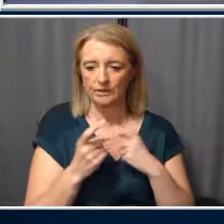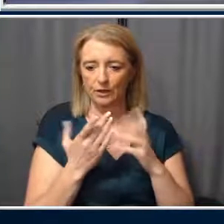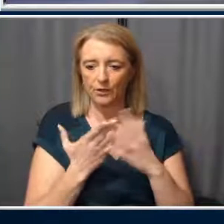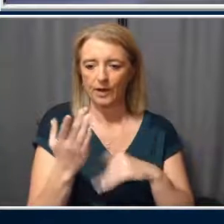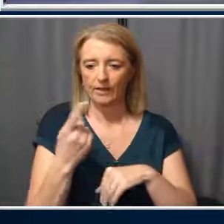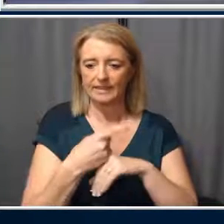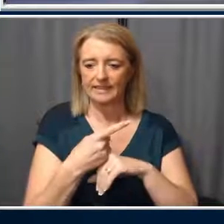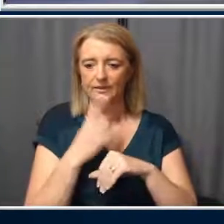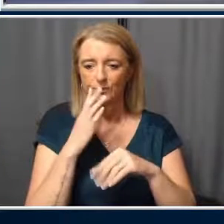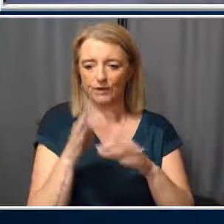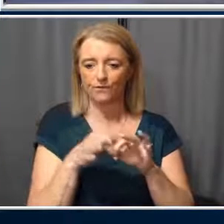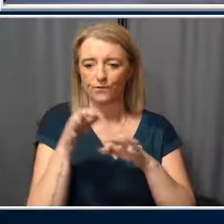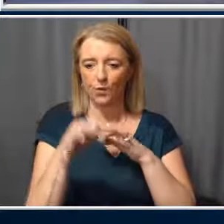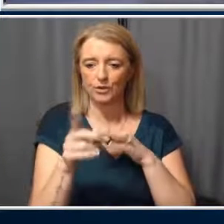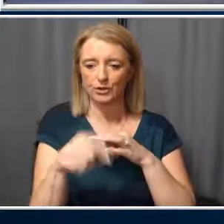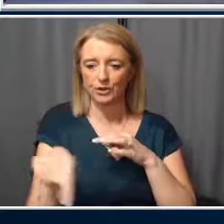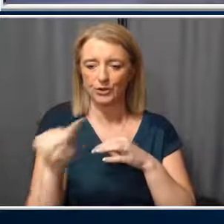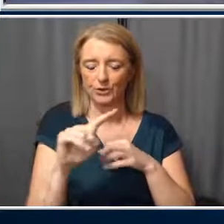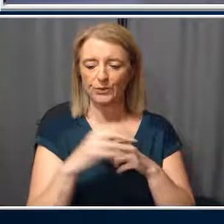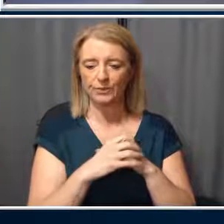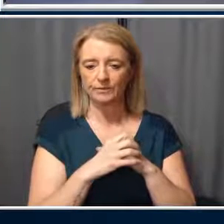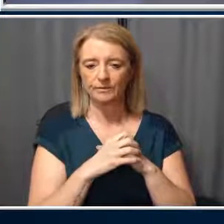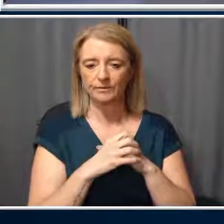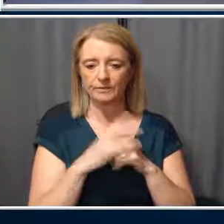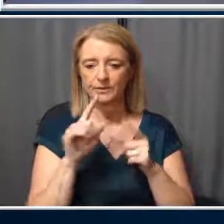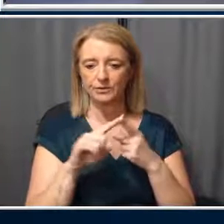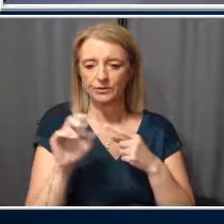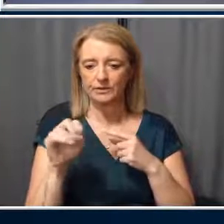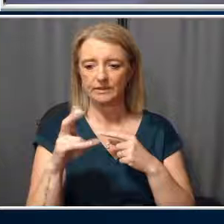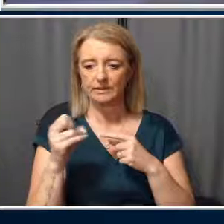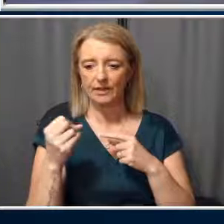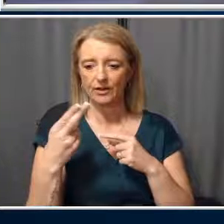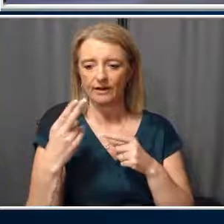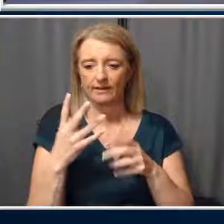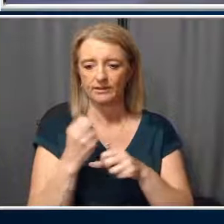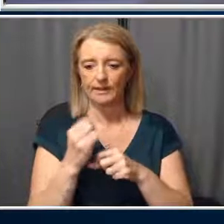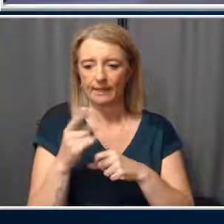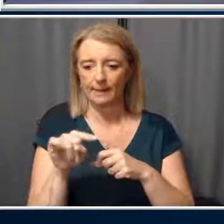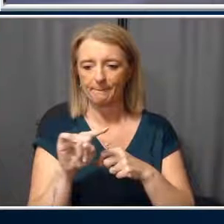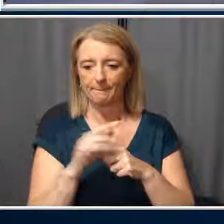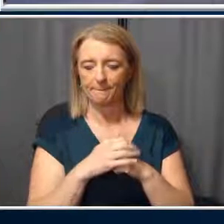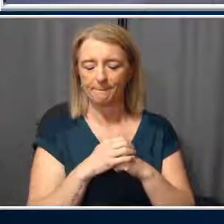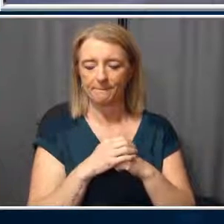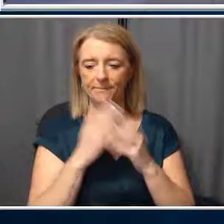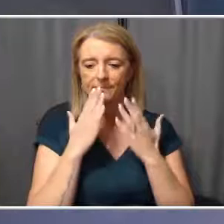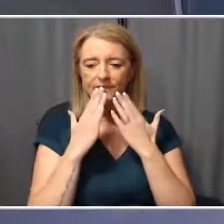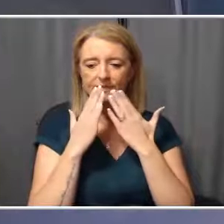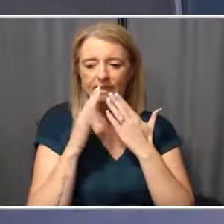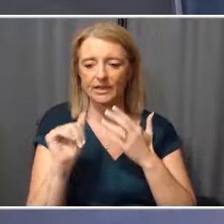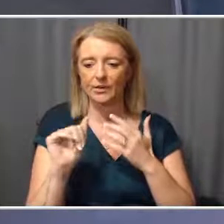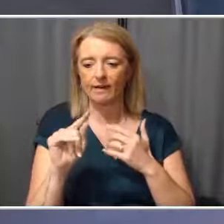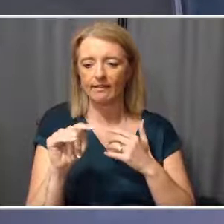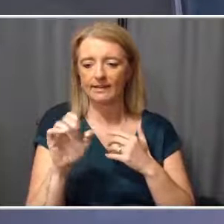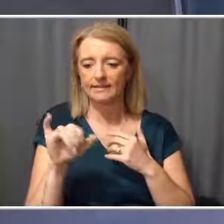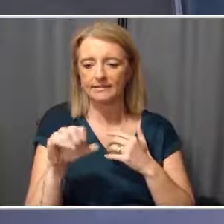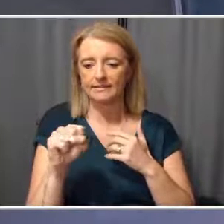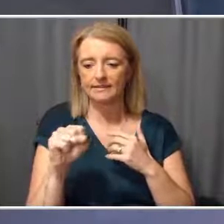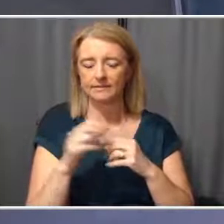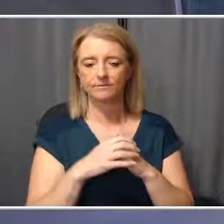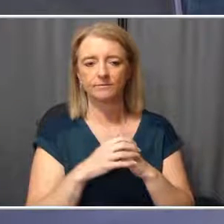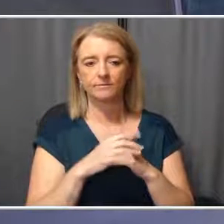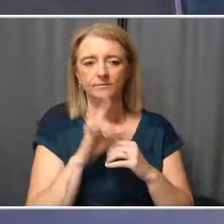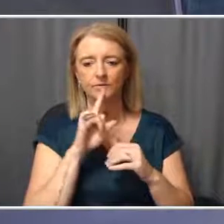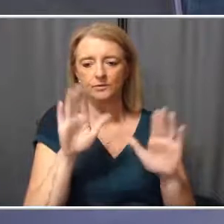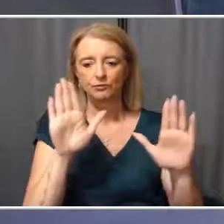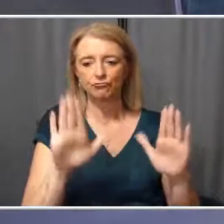find treatment to have a better quality of life, you just have to stay on it. You know, everyone always says be your own advocate, and to